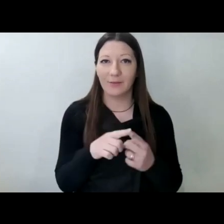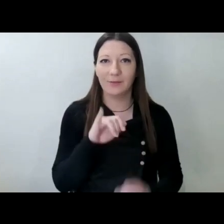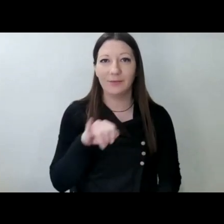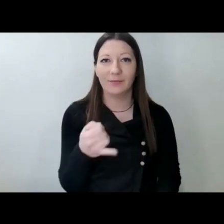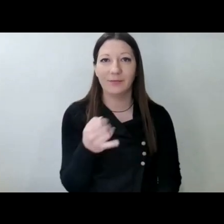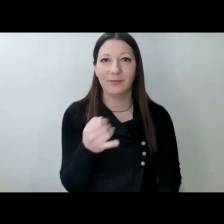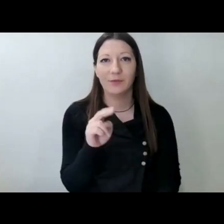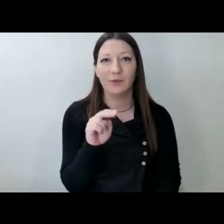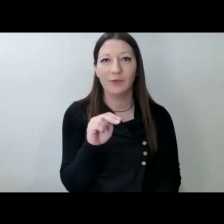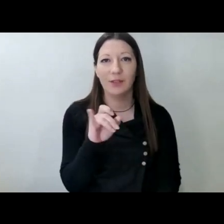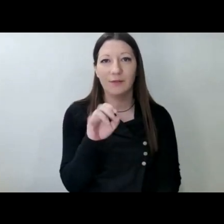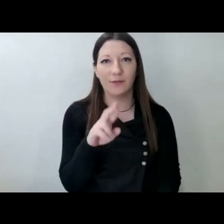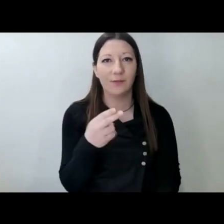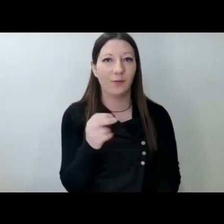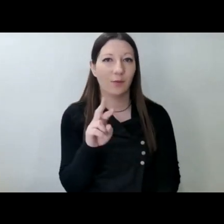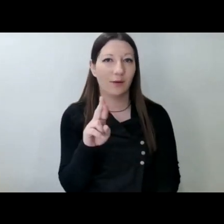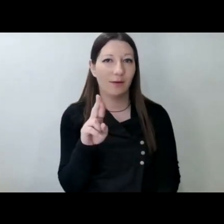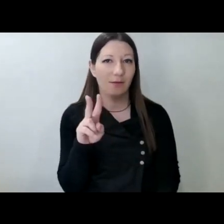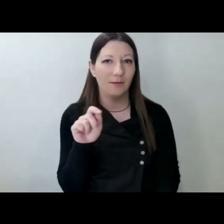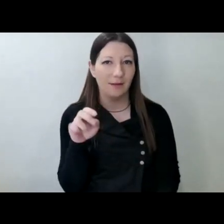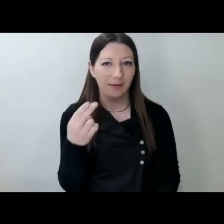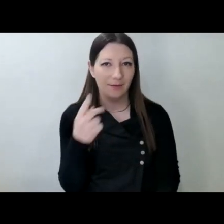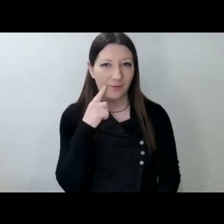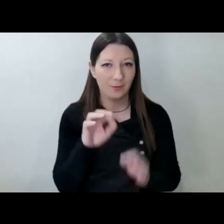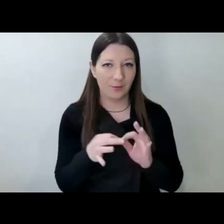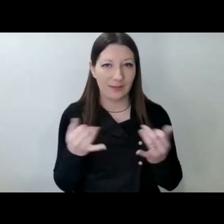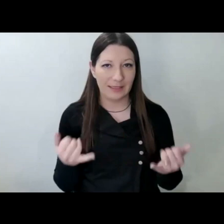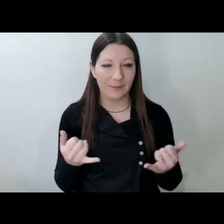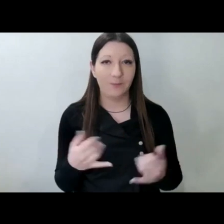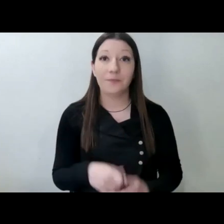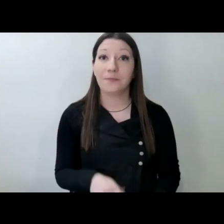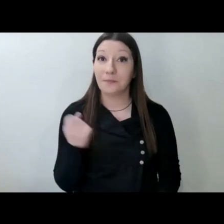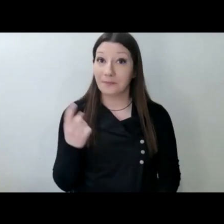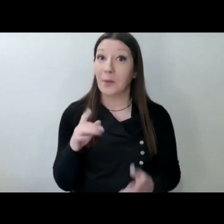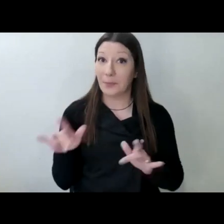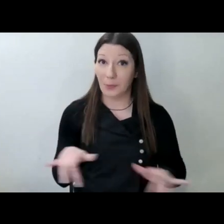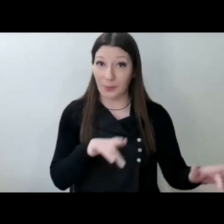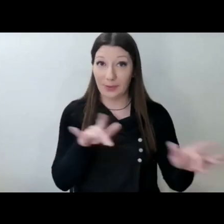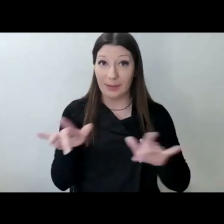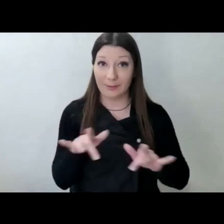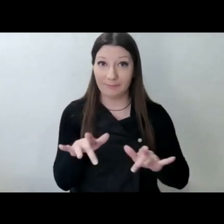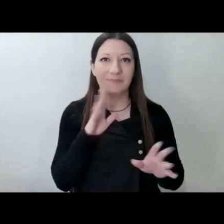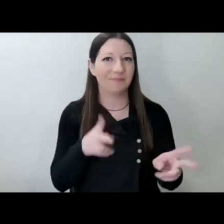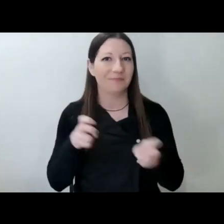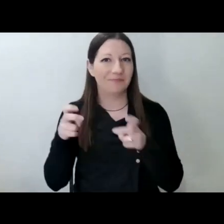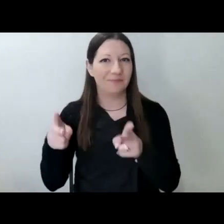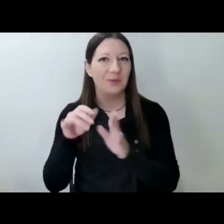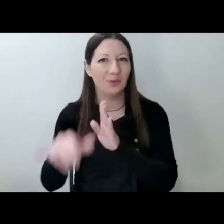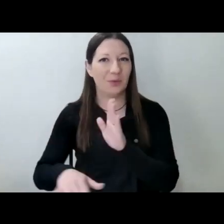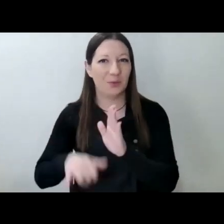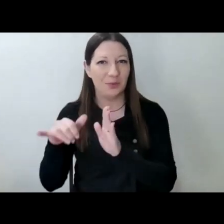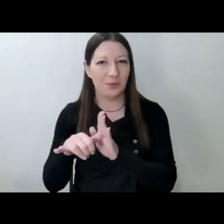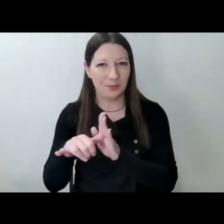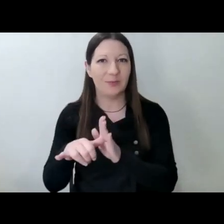This event will be recorded and made available on Gallery 1CO3's YouTube playlist in about 1 week's time, possibly a